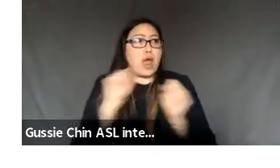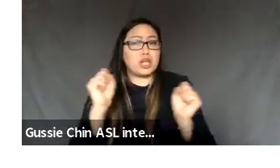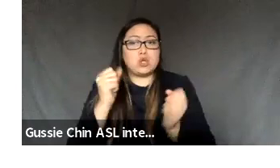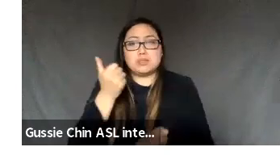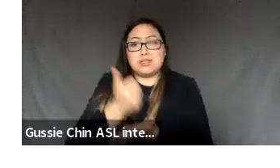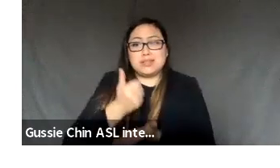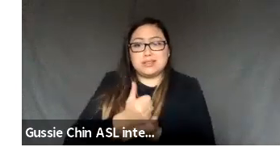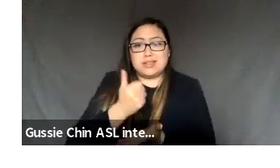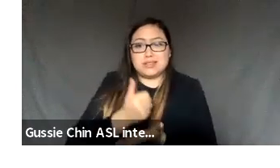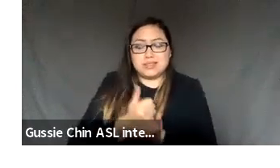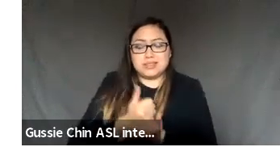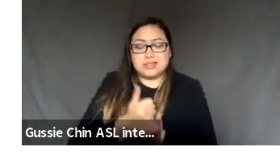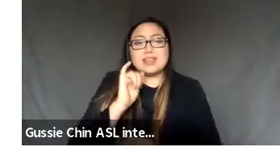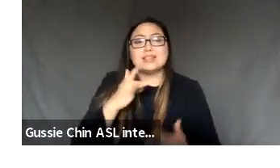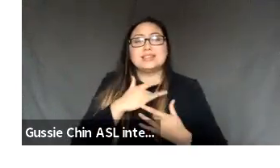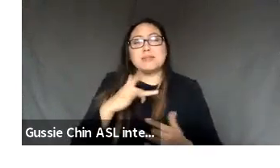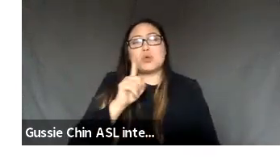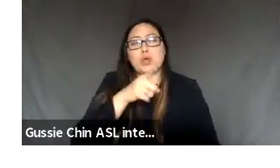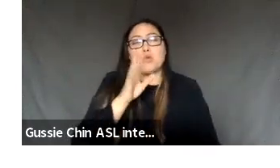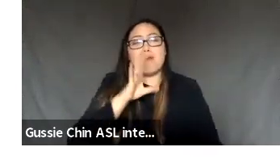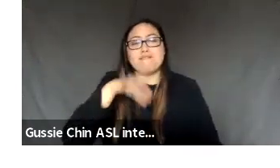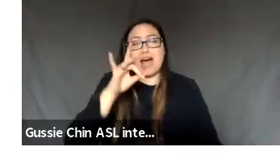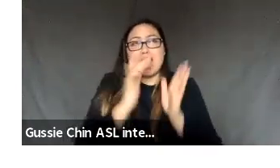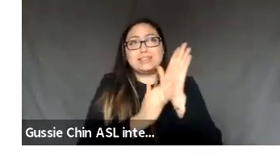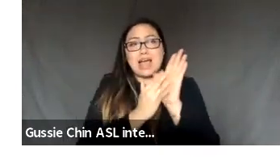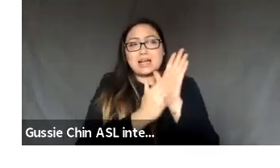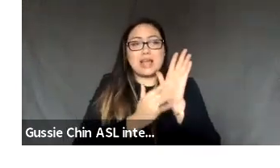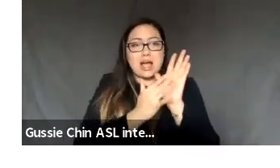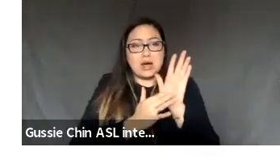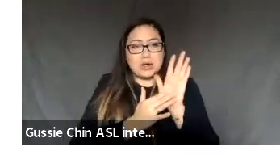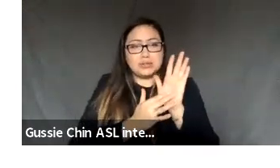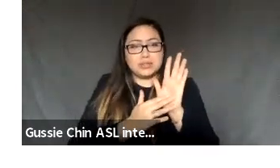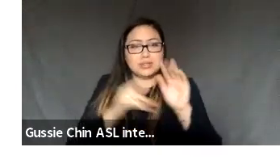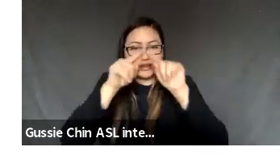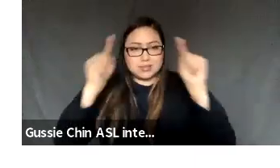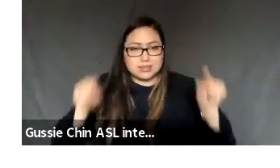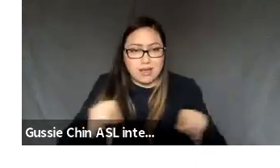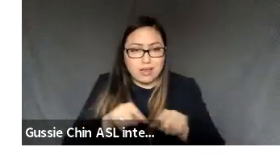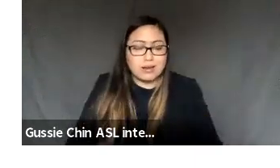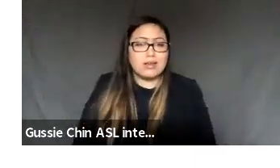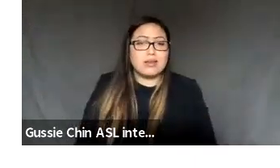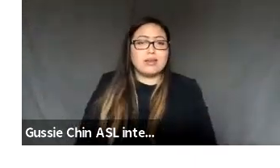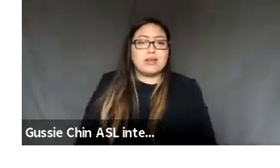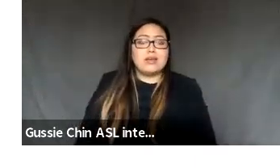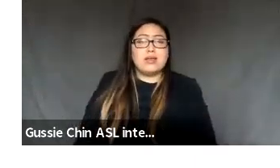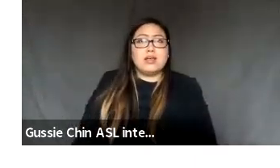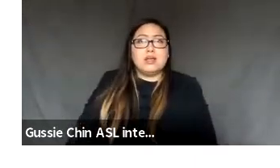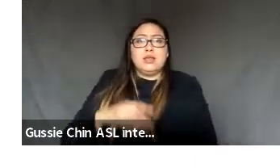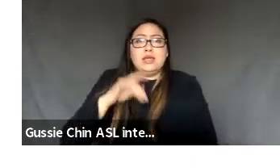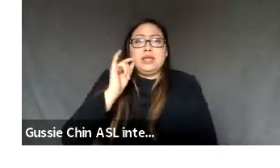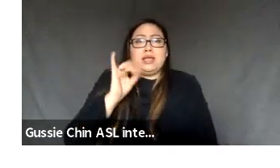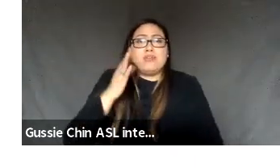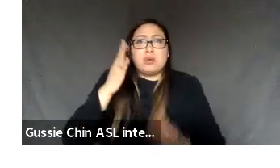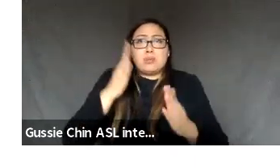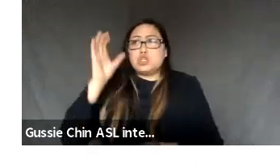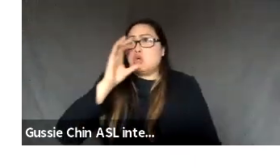That's where typically you're going to find a tactile or raised sign. Remember, the idea here is that a person that is looking for a tactile sign is going to